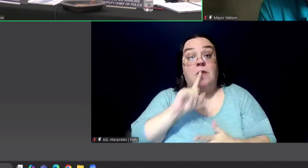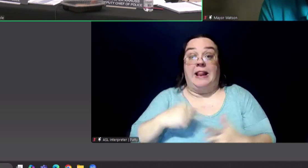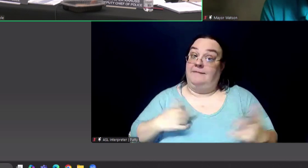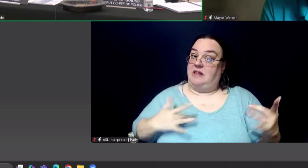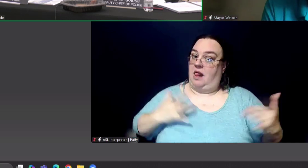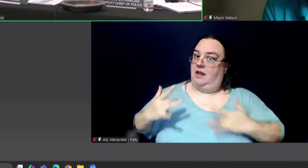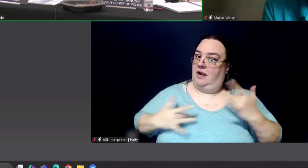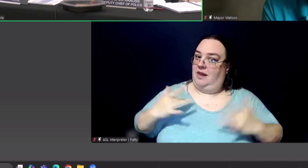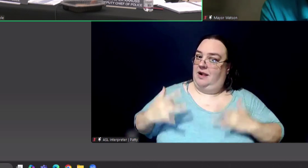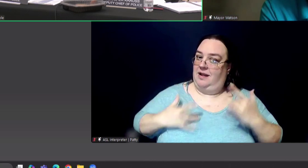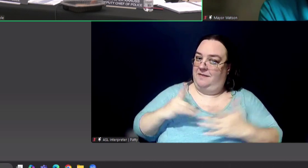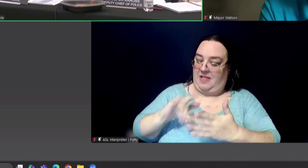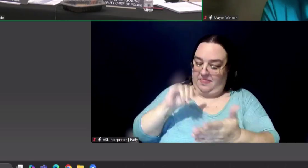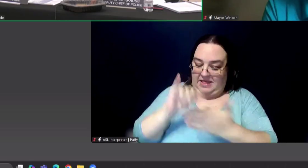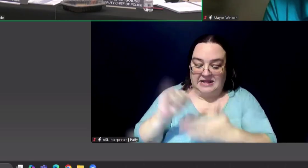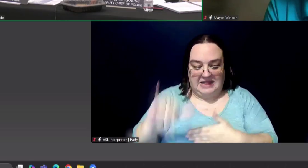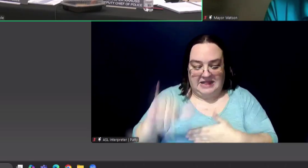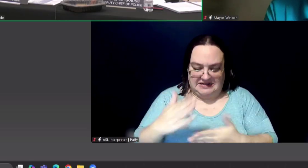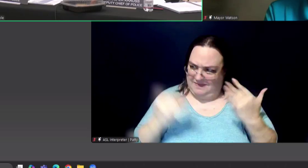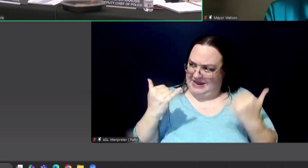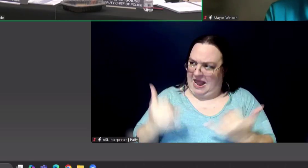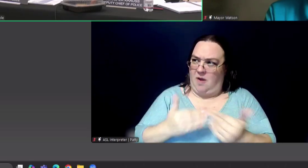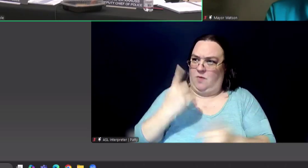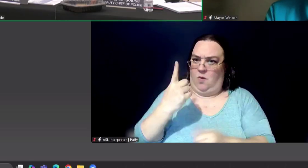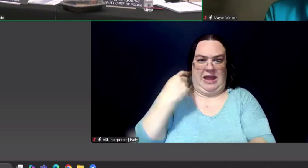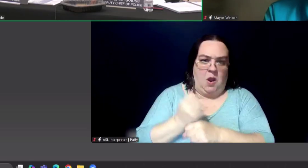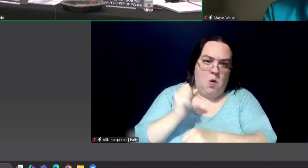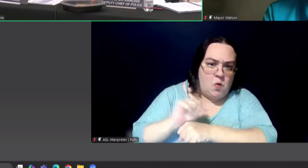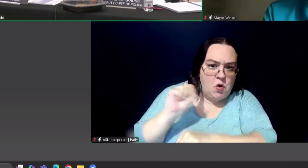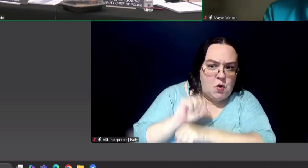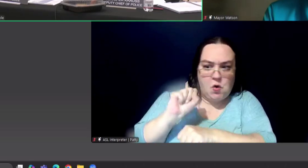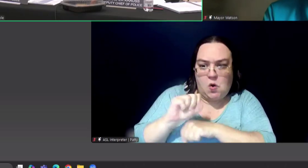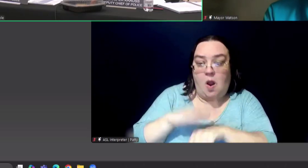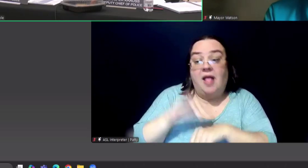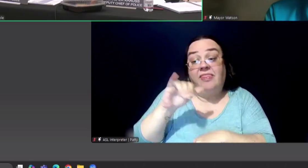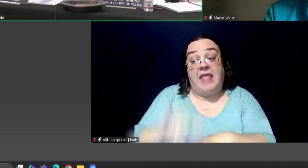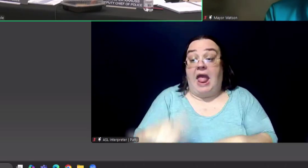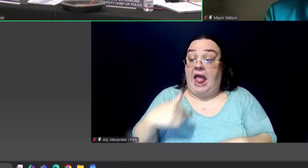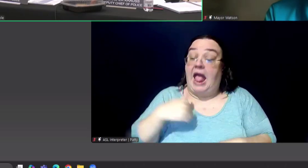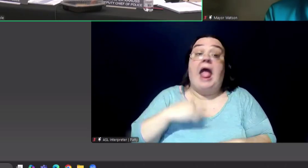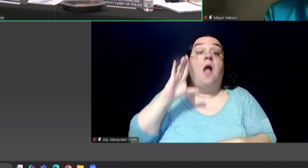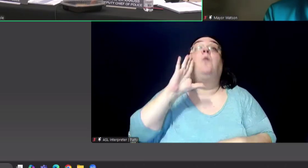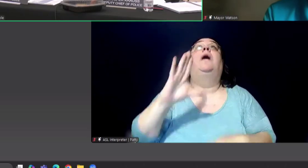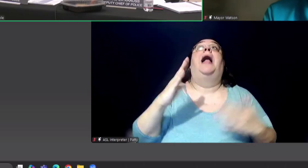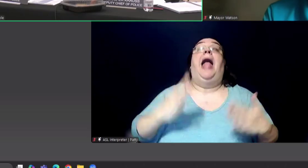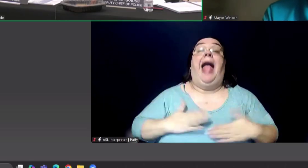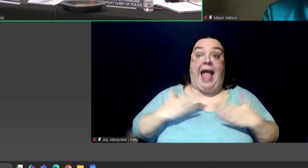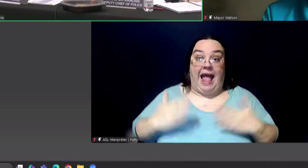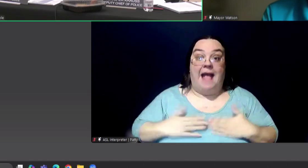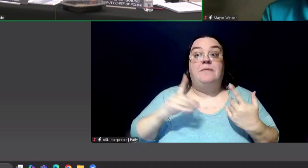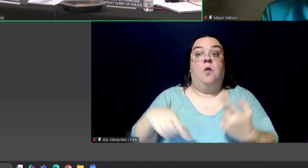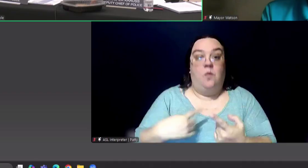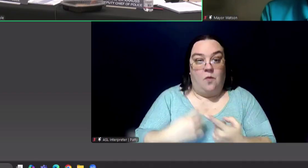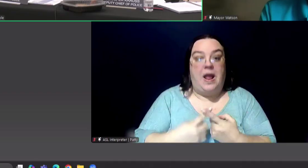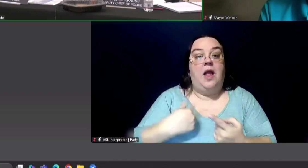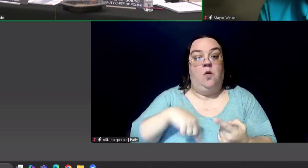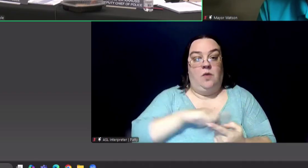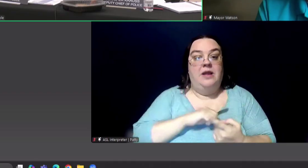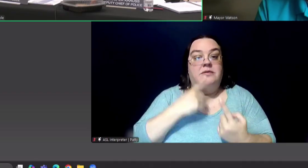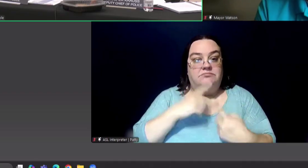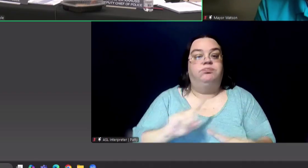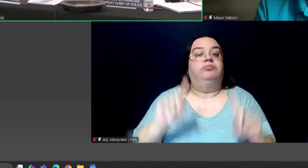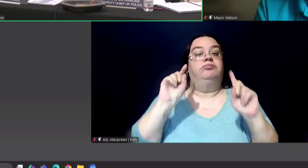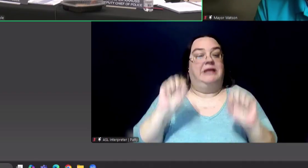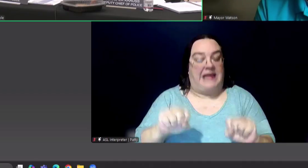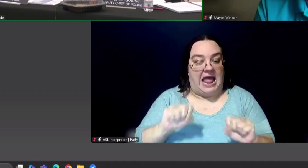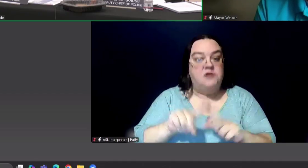works for almost a year now. So I will be glad when we actually can have it start working for the